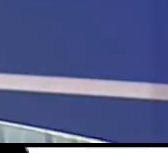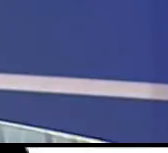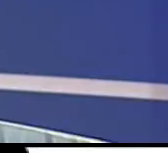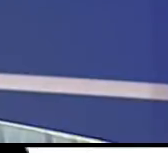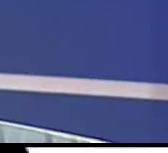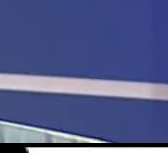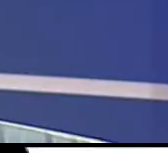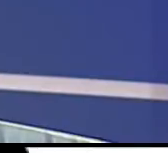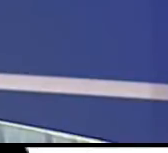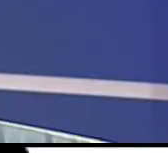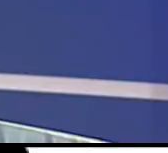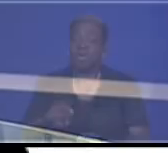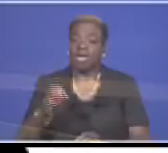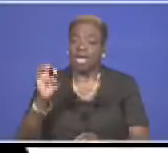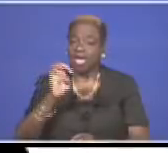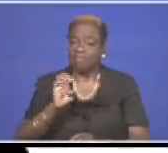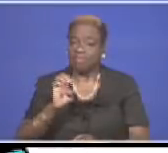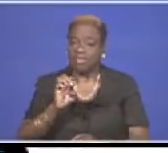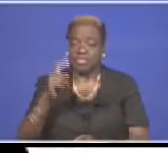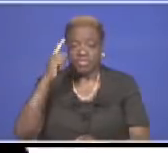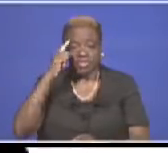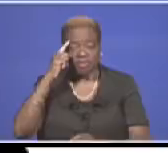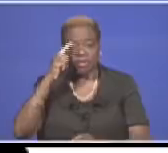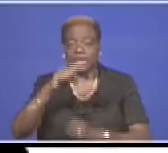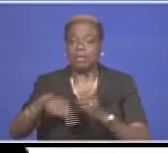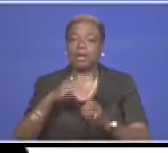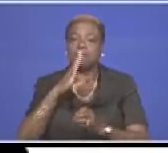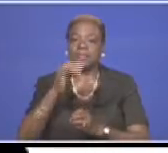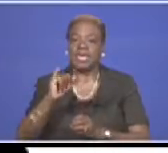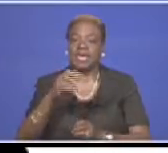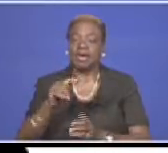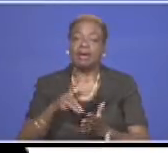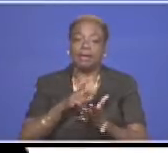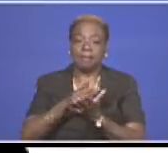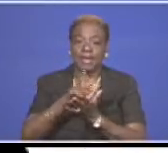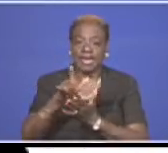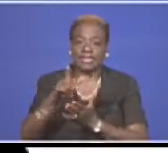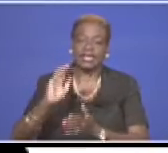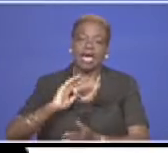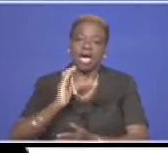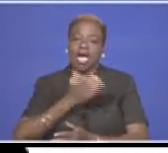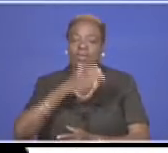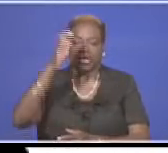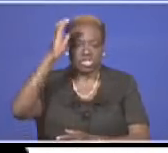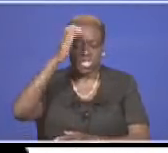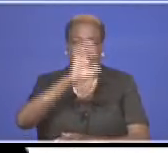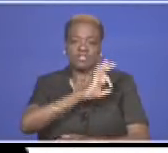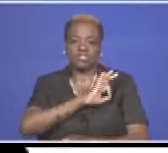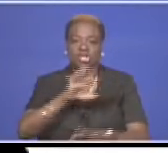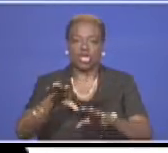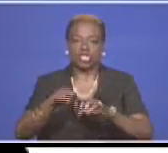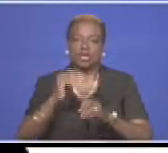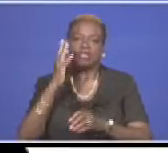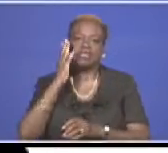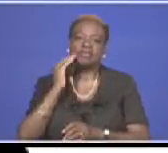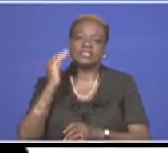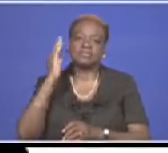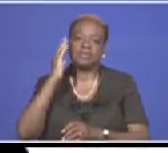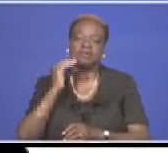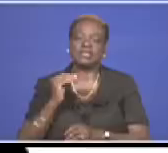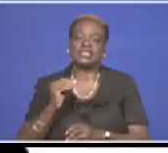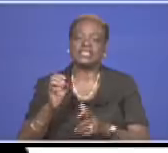Well, have you ever fantasized about being a pirate? Well, our Charles Fisher got a chance to take that experience as a